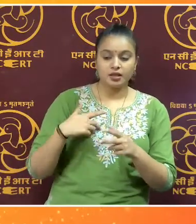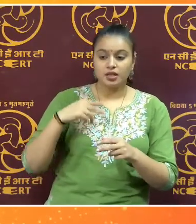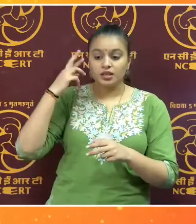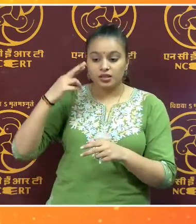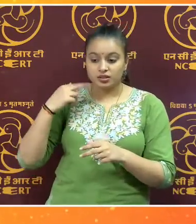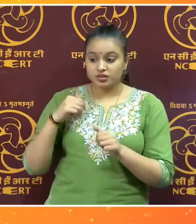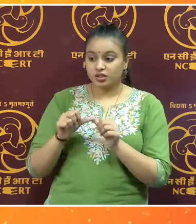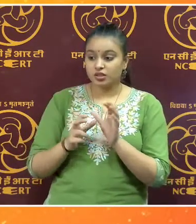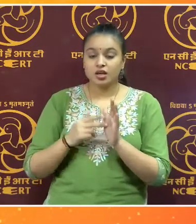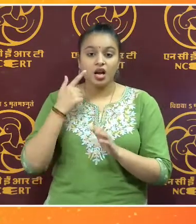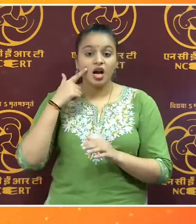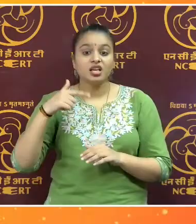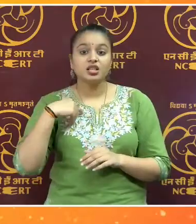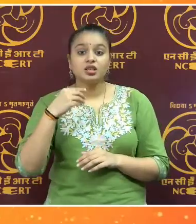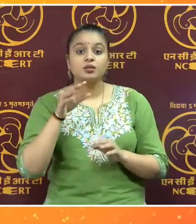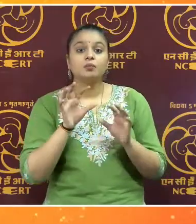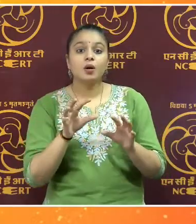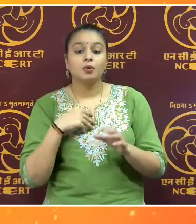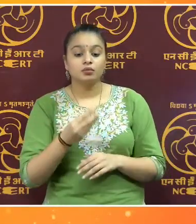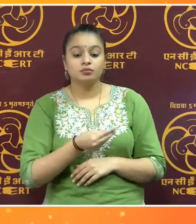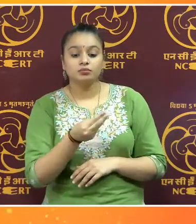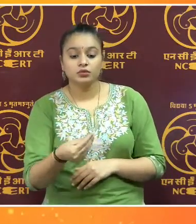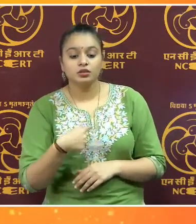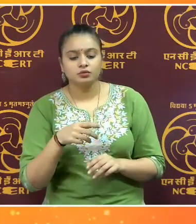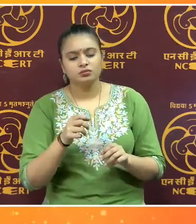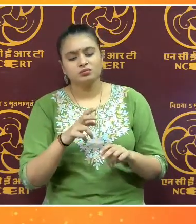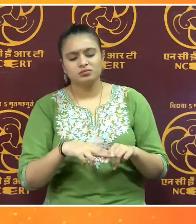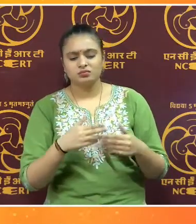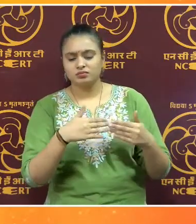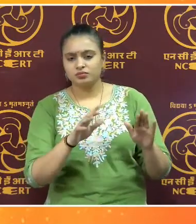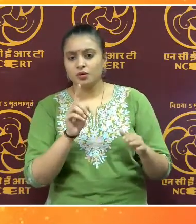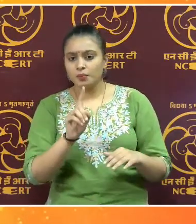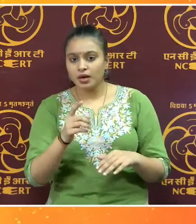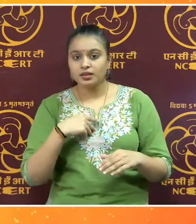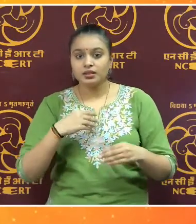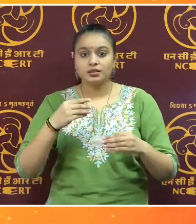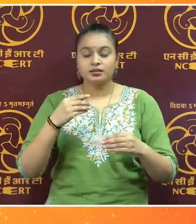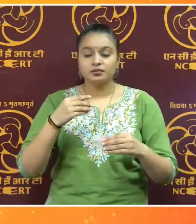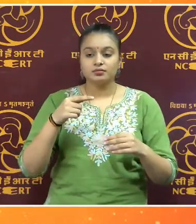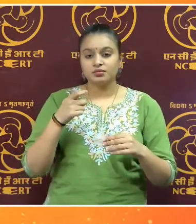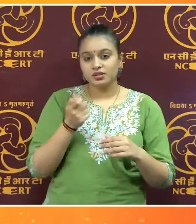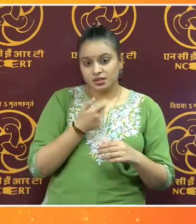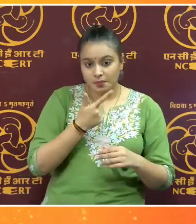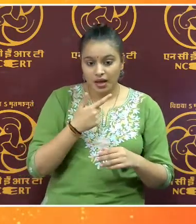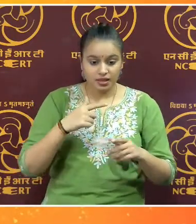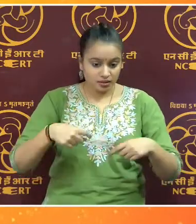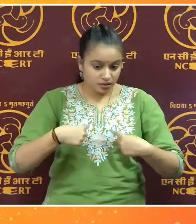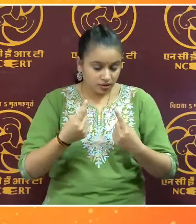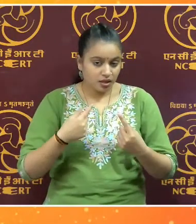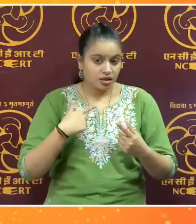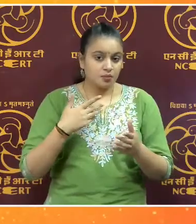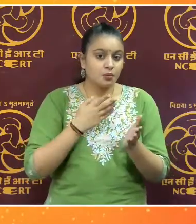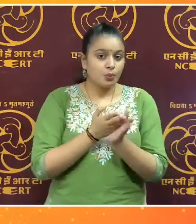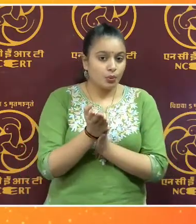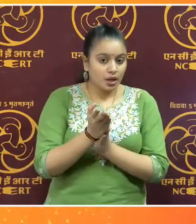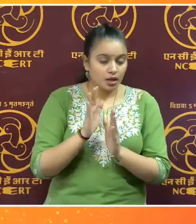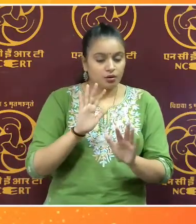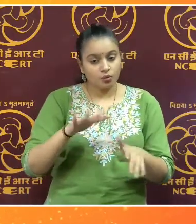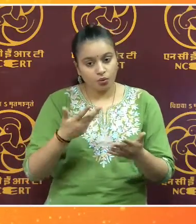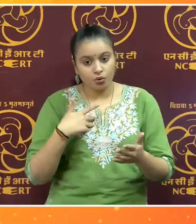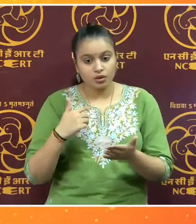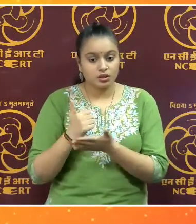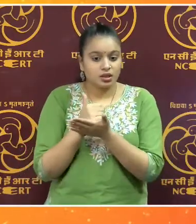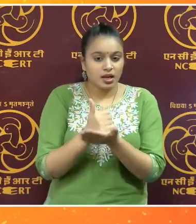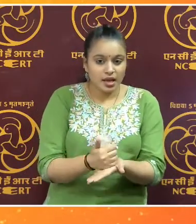it to a stray dog and told me to be off. But I just hung around, smiling in my most appealing way, and he couldn't